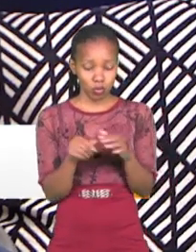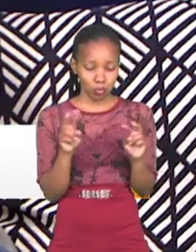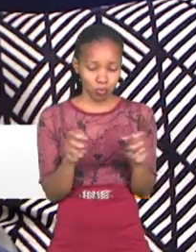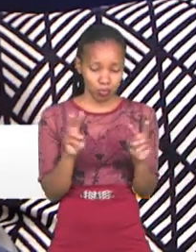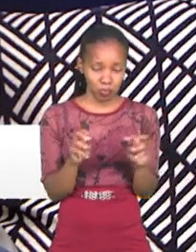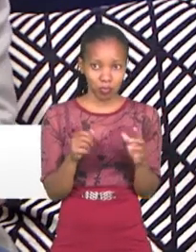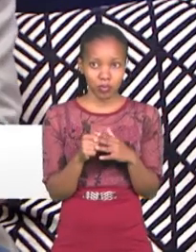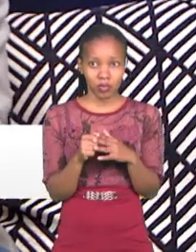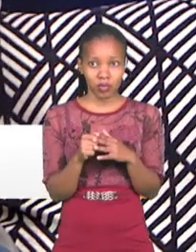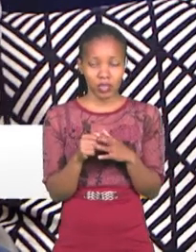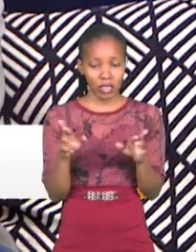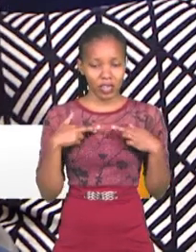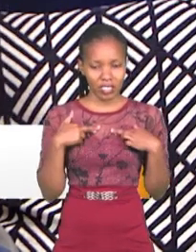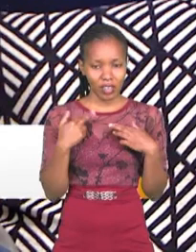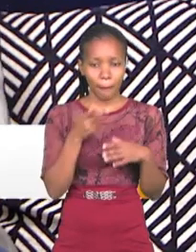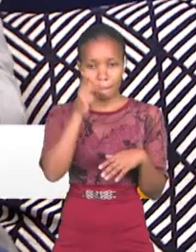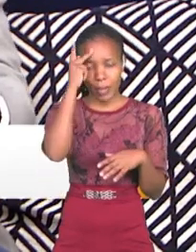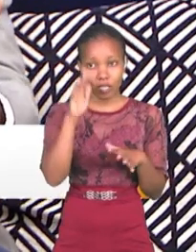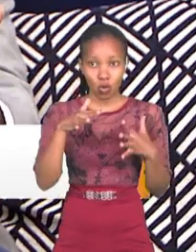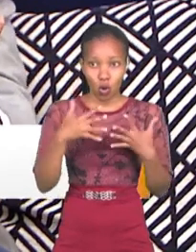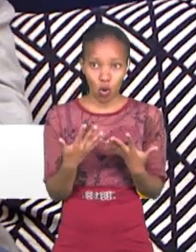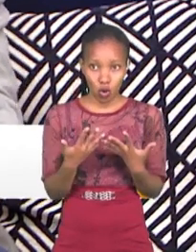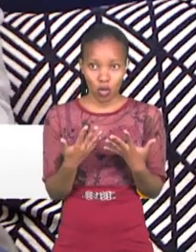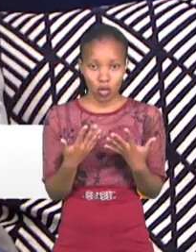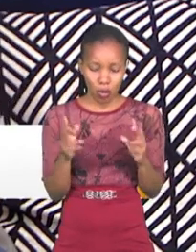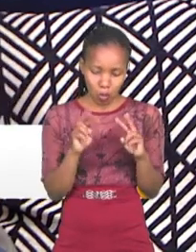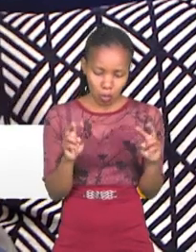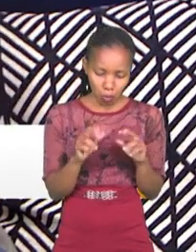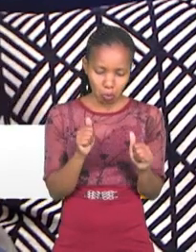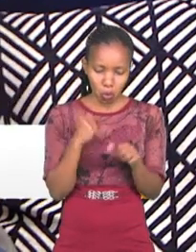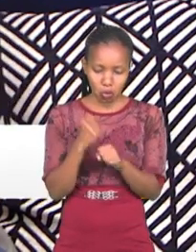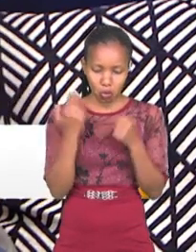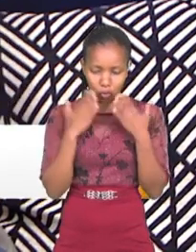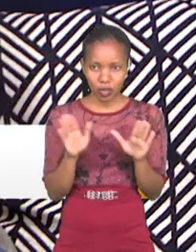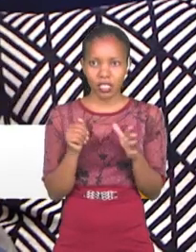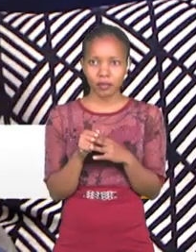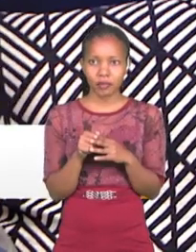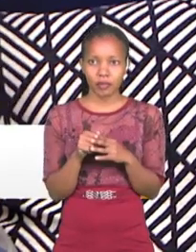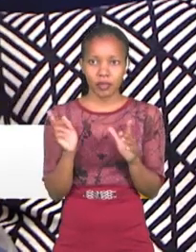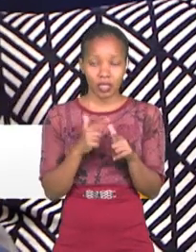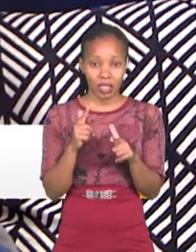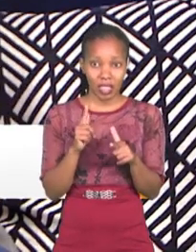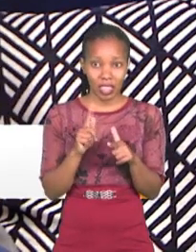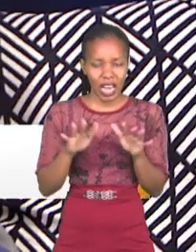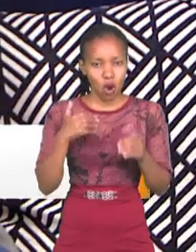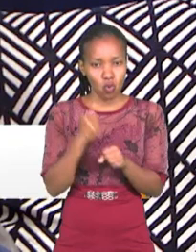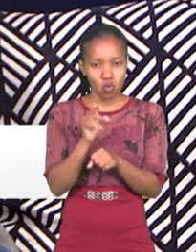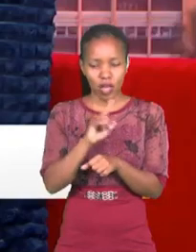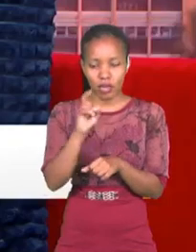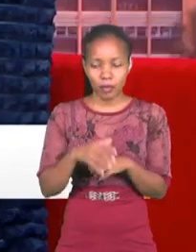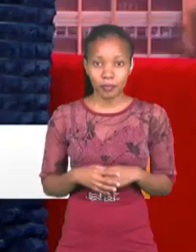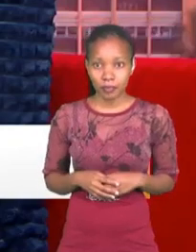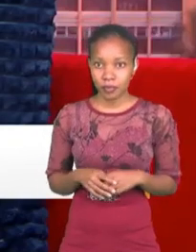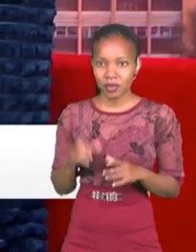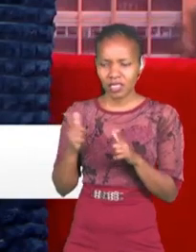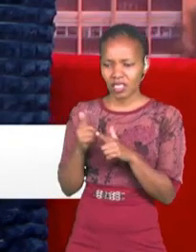the receiving parents, or maybe like the test you've done on the milk that your baby is about to kind of consume, or how do you do it? No, we will not